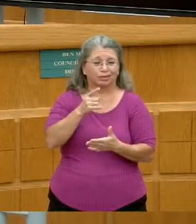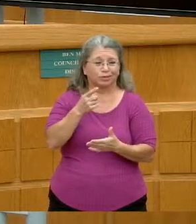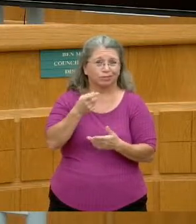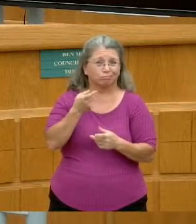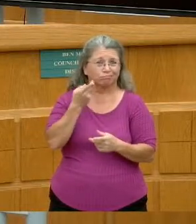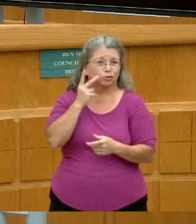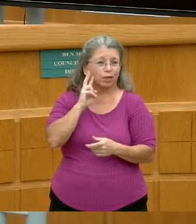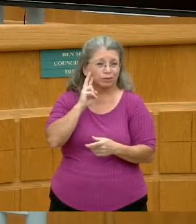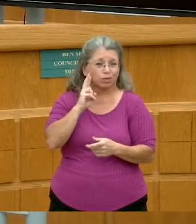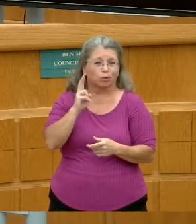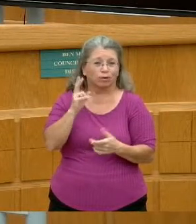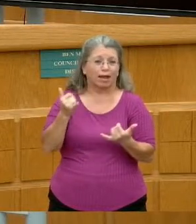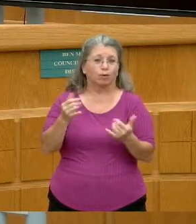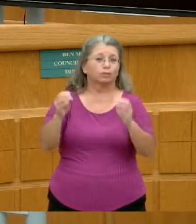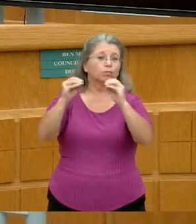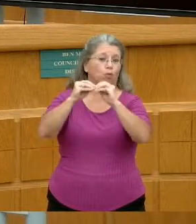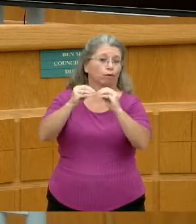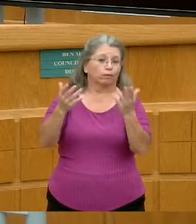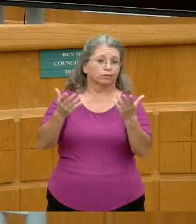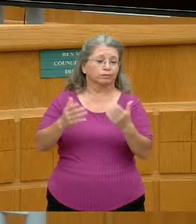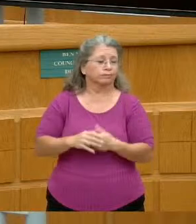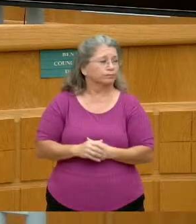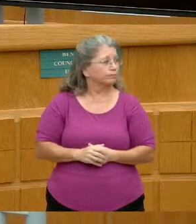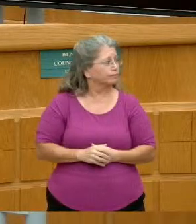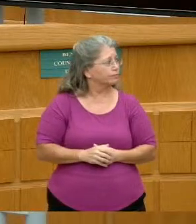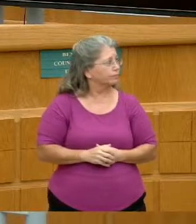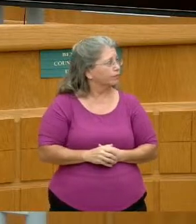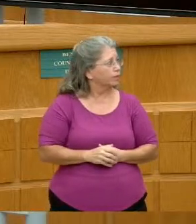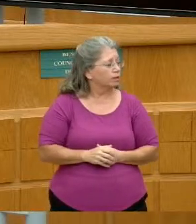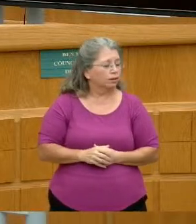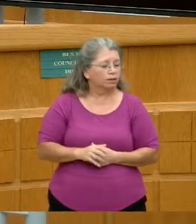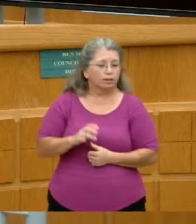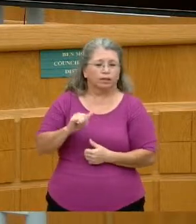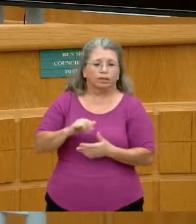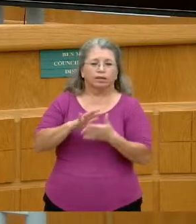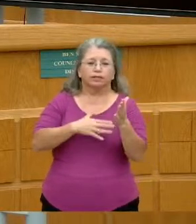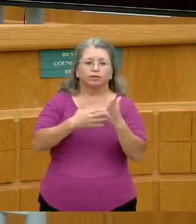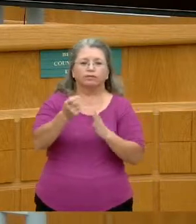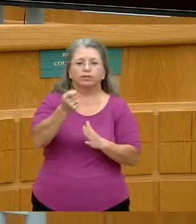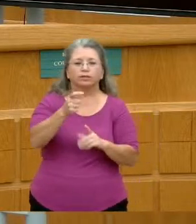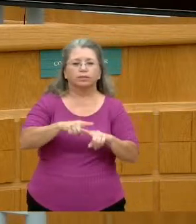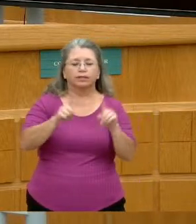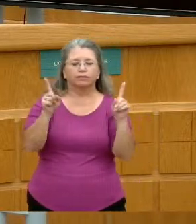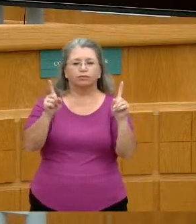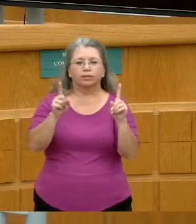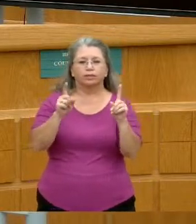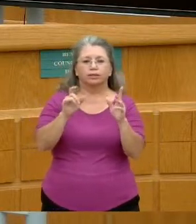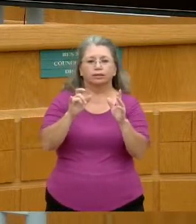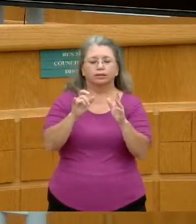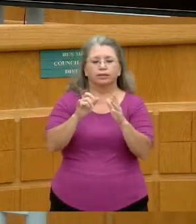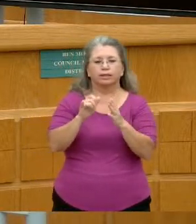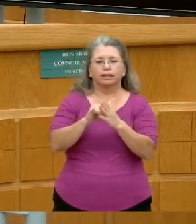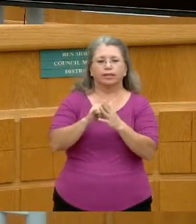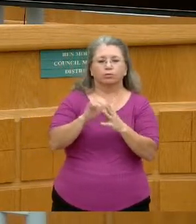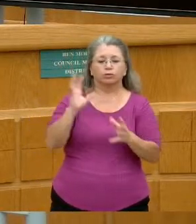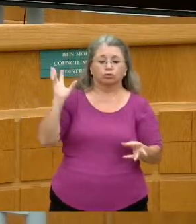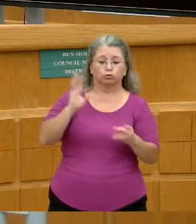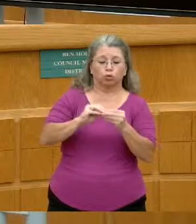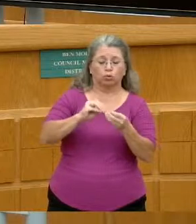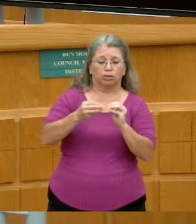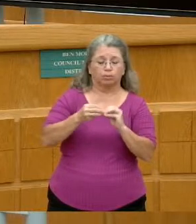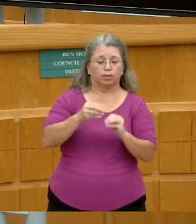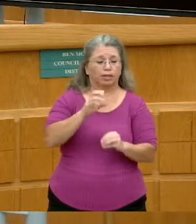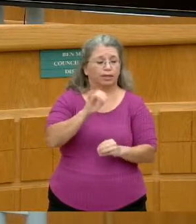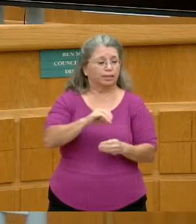higher now. This graph is a little bit different than the last one. The last one was the cumulative number of cases. This one is the number